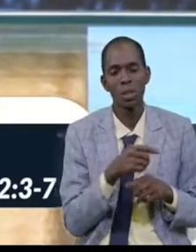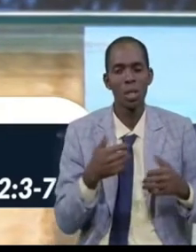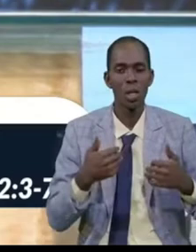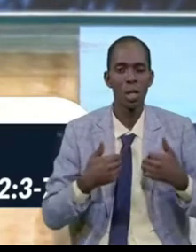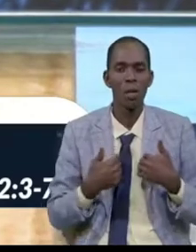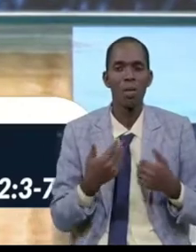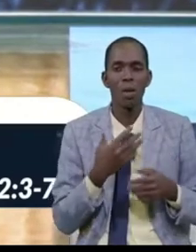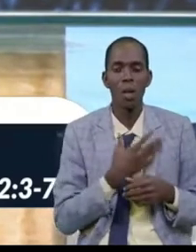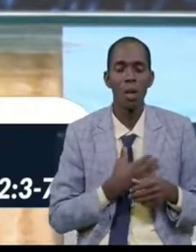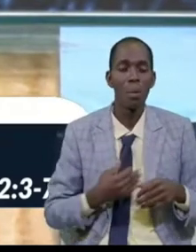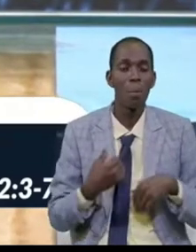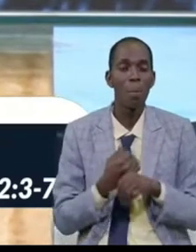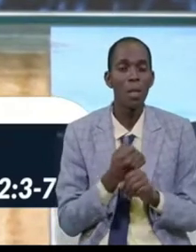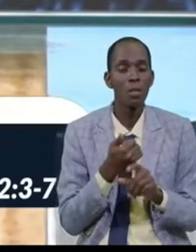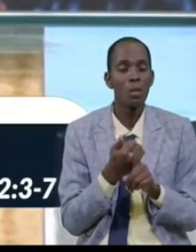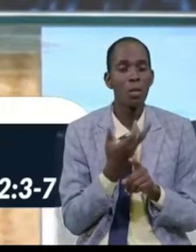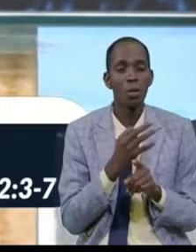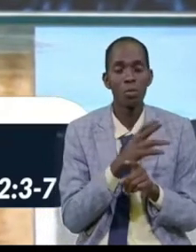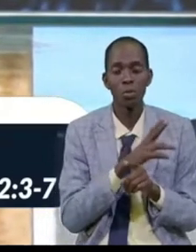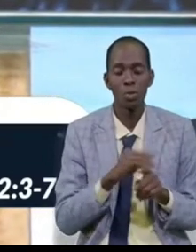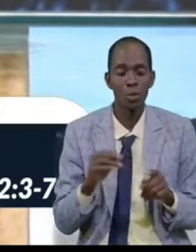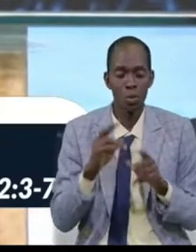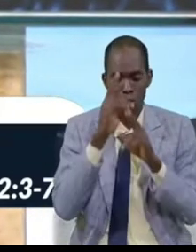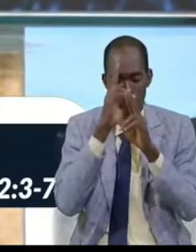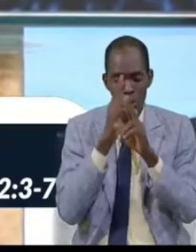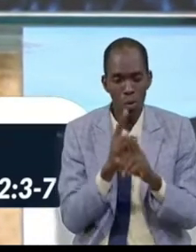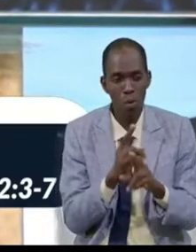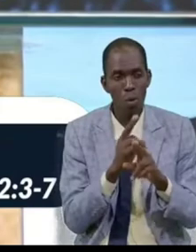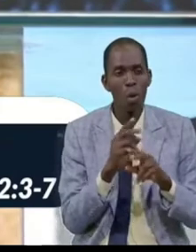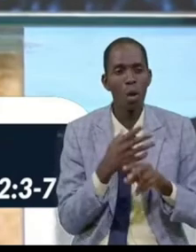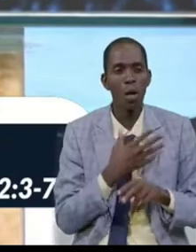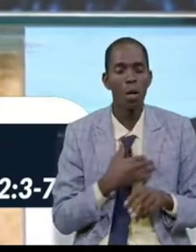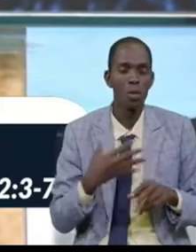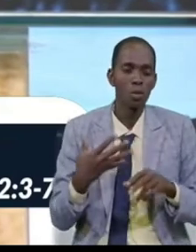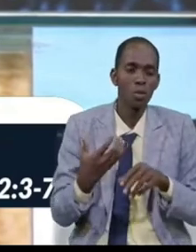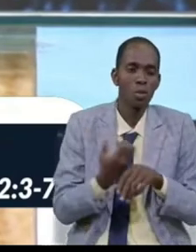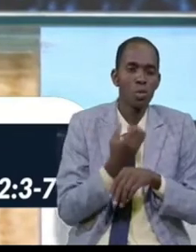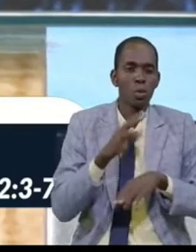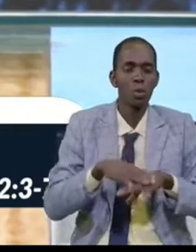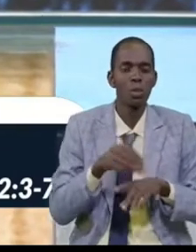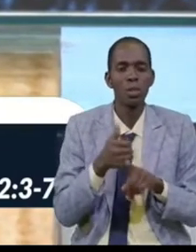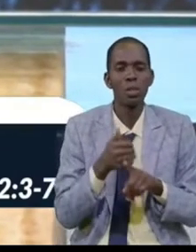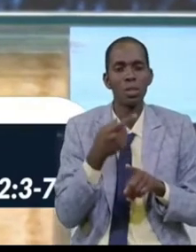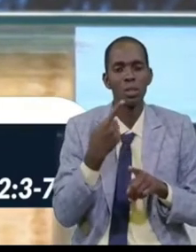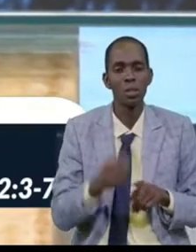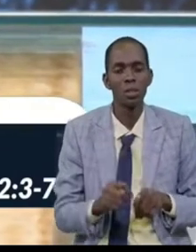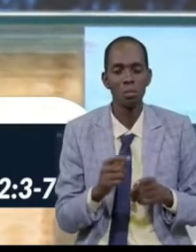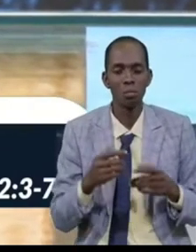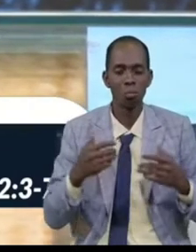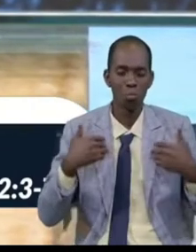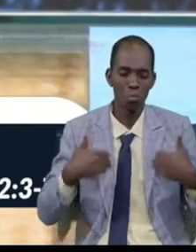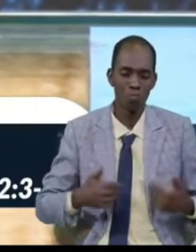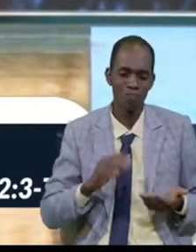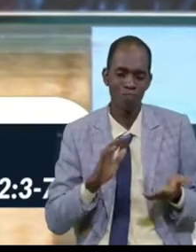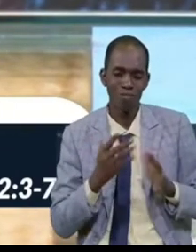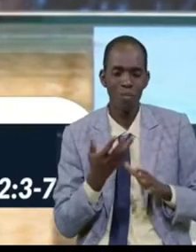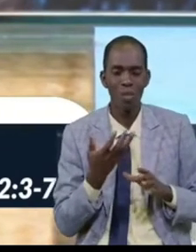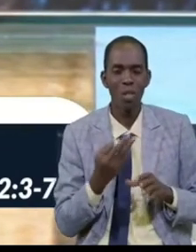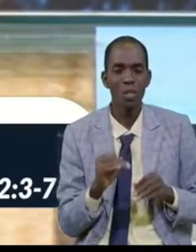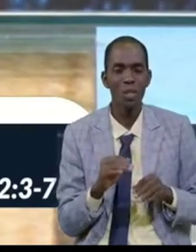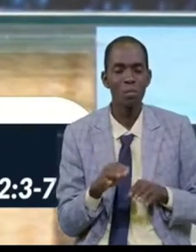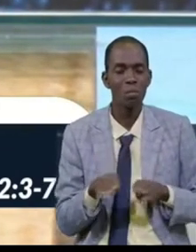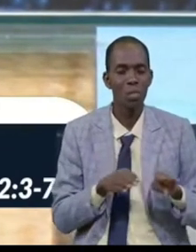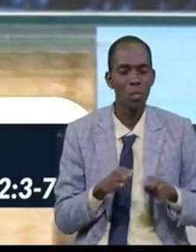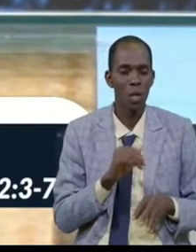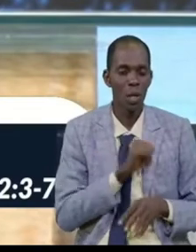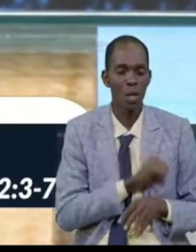no reputation, but he took upon him the form of a servant. A servant who wants to